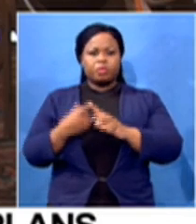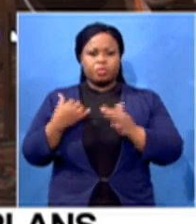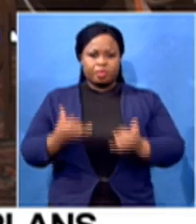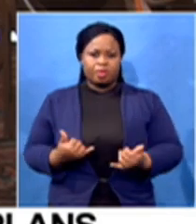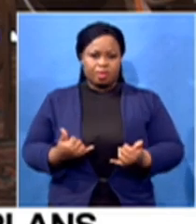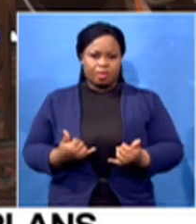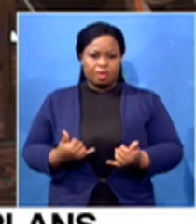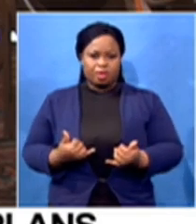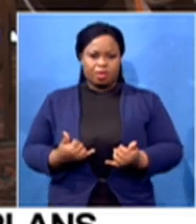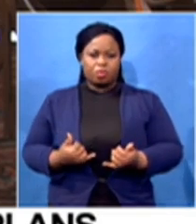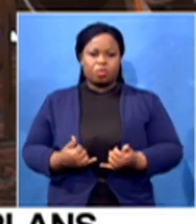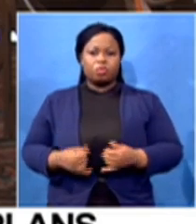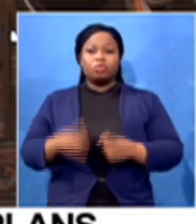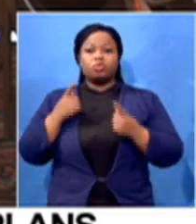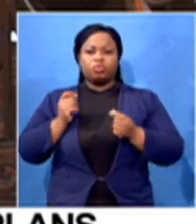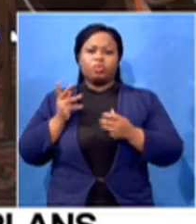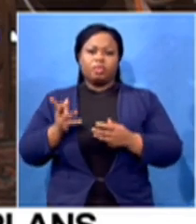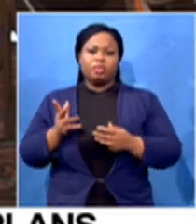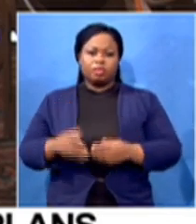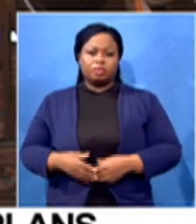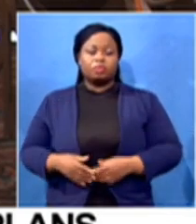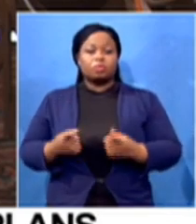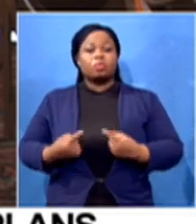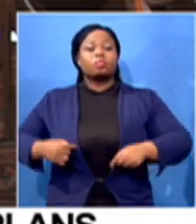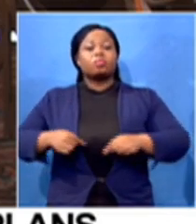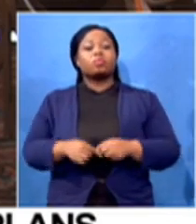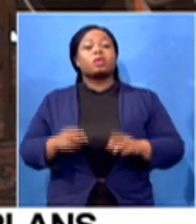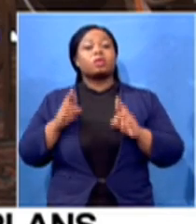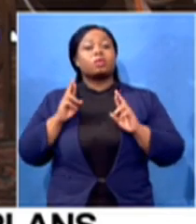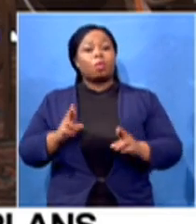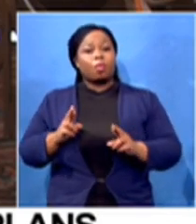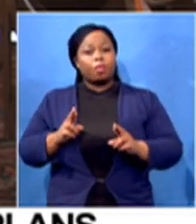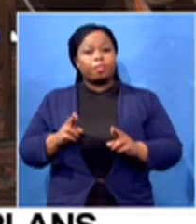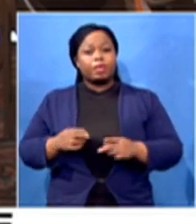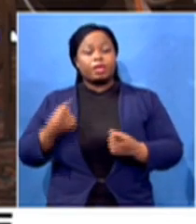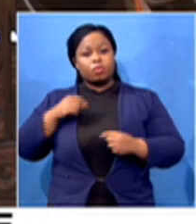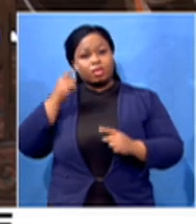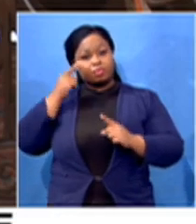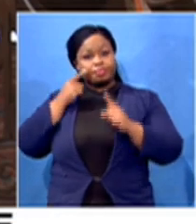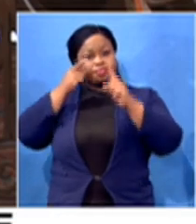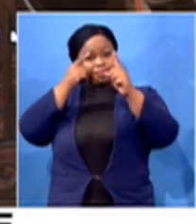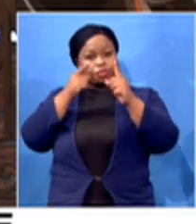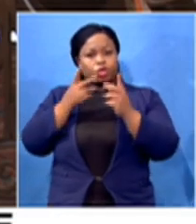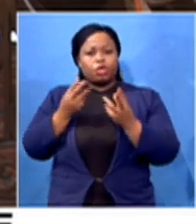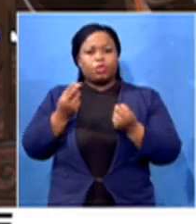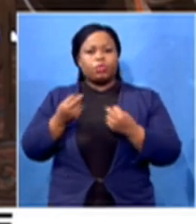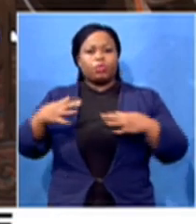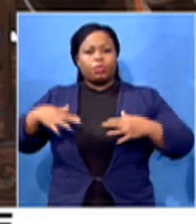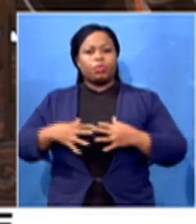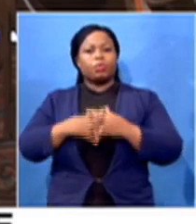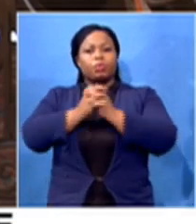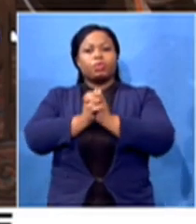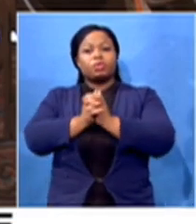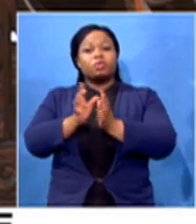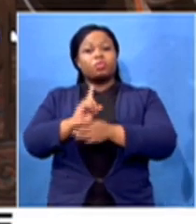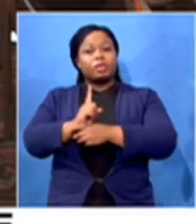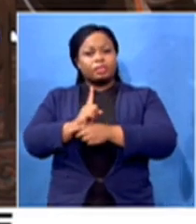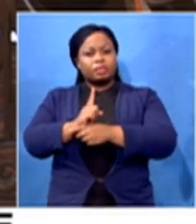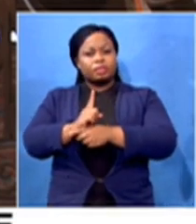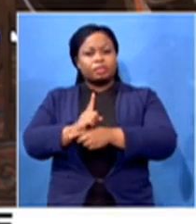to do this. So our hope and our intentions in negotiating a new coalition was let us